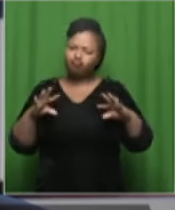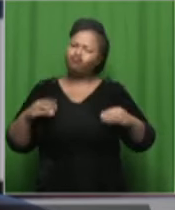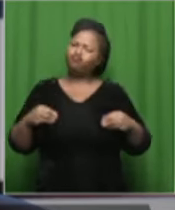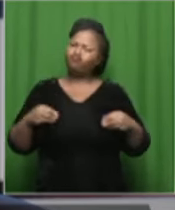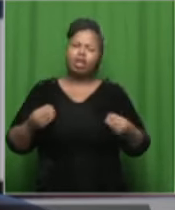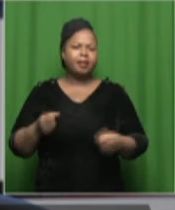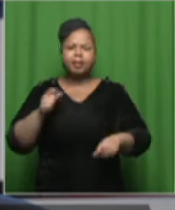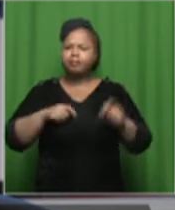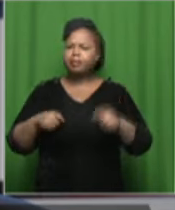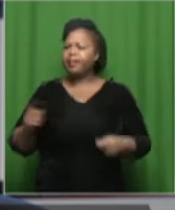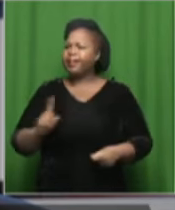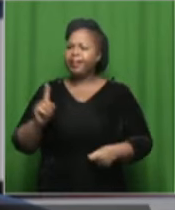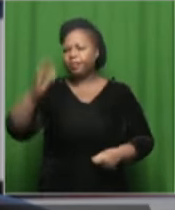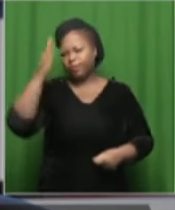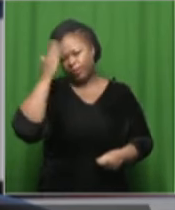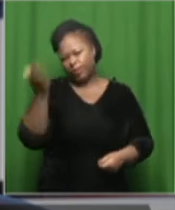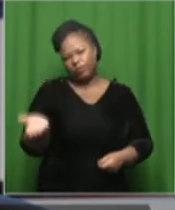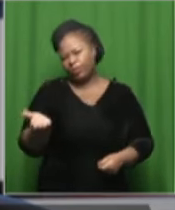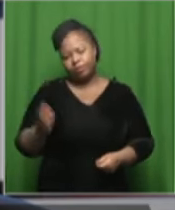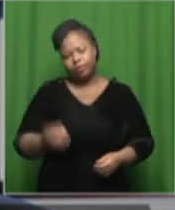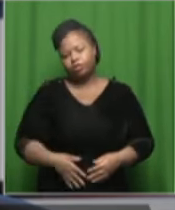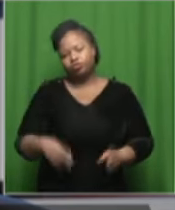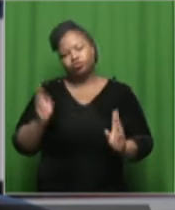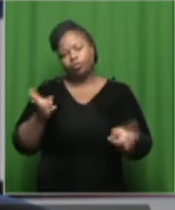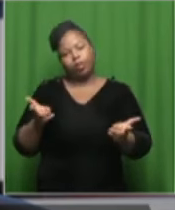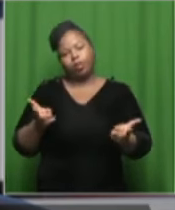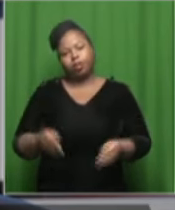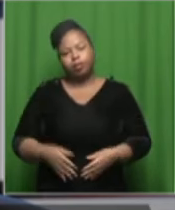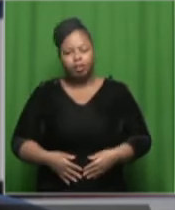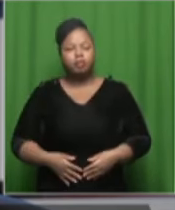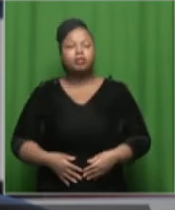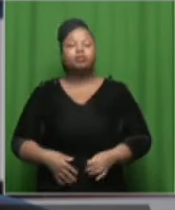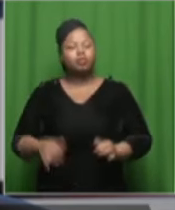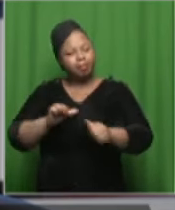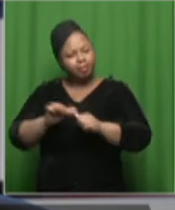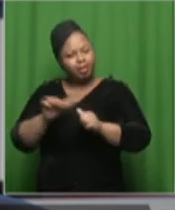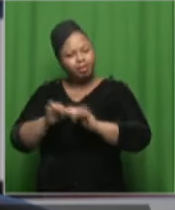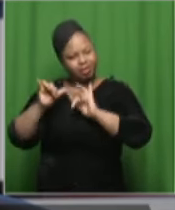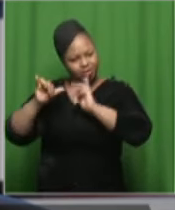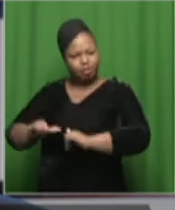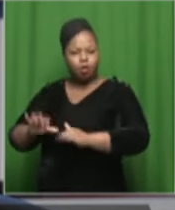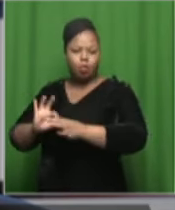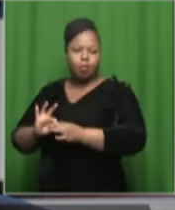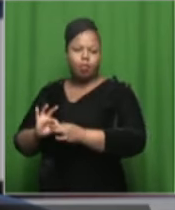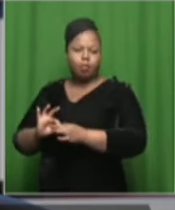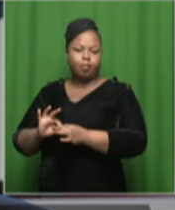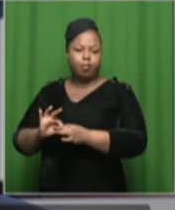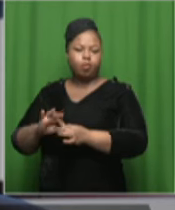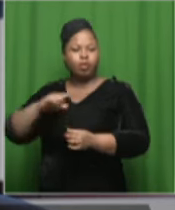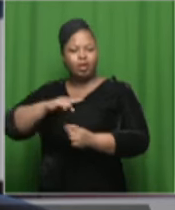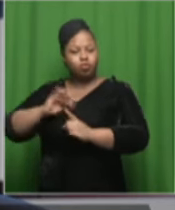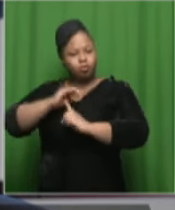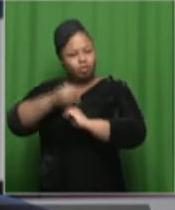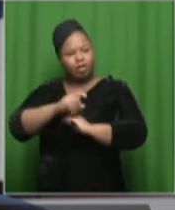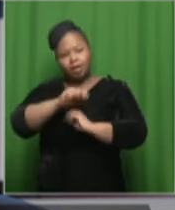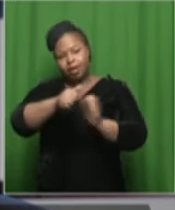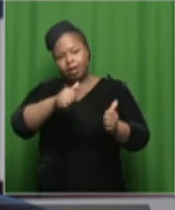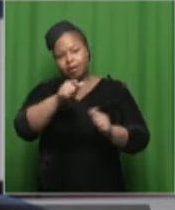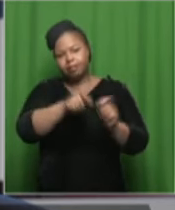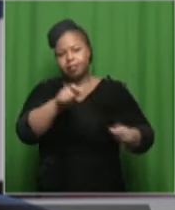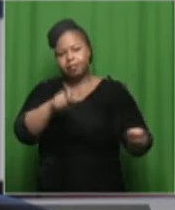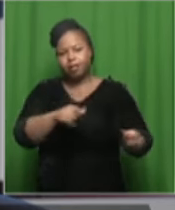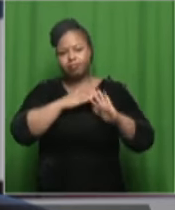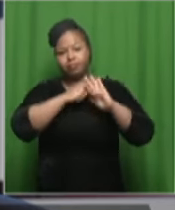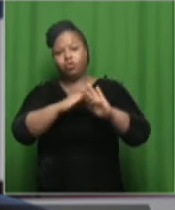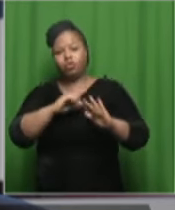things in public. We know what they're about. And consider staying at home if you're not well, so that you protect other people around you,